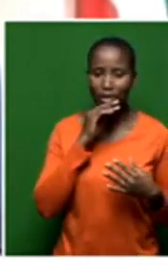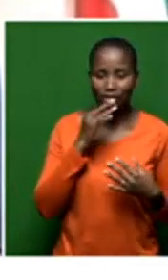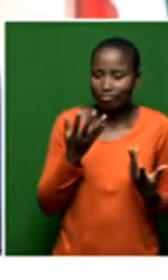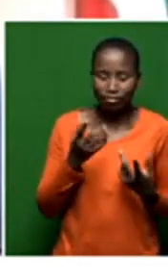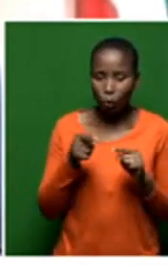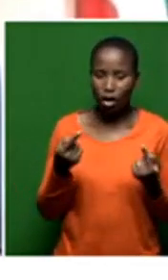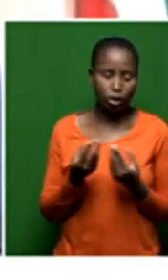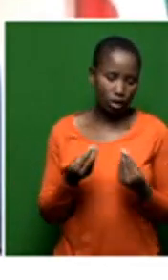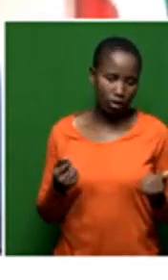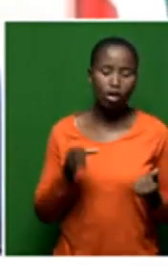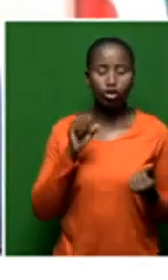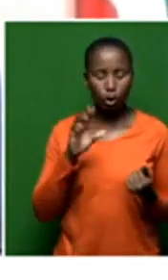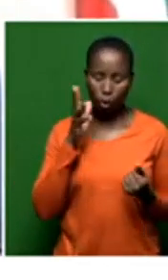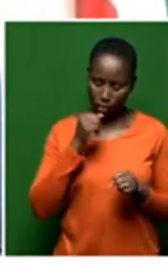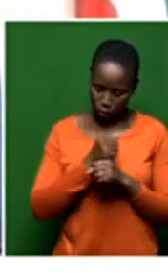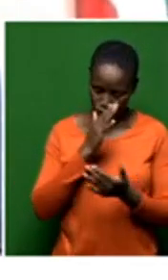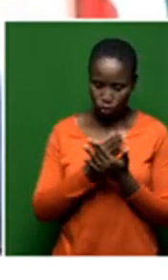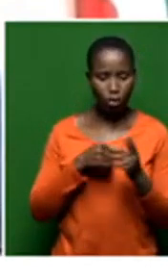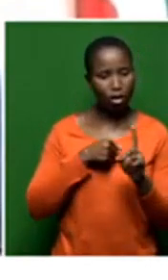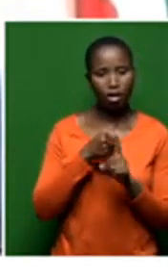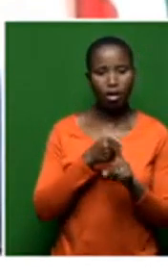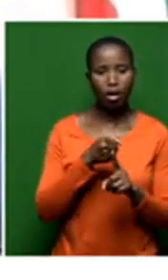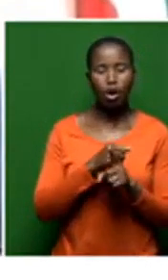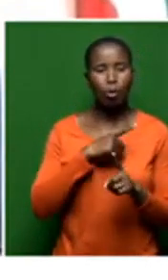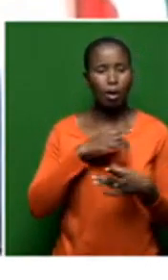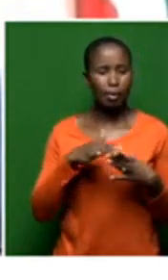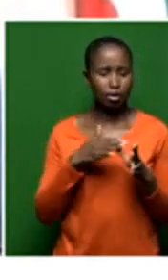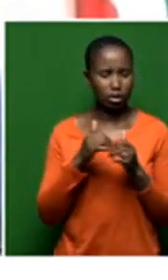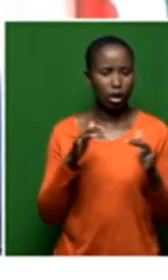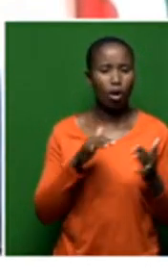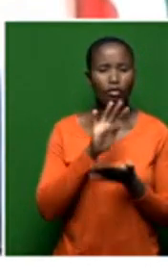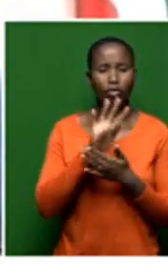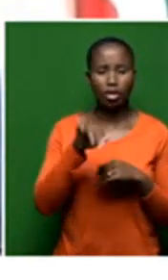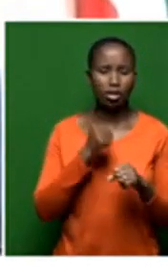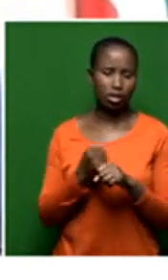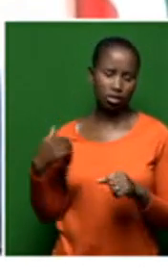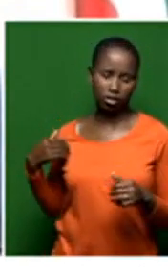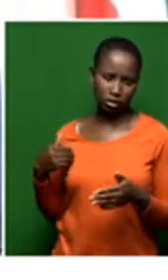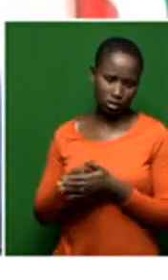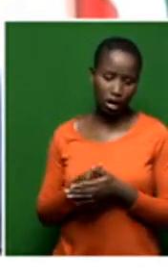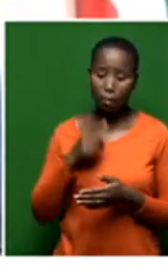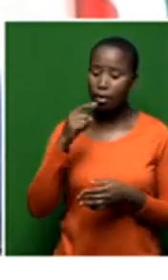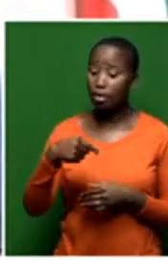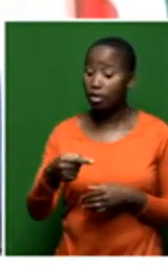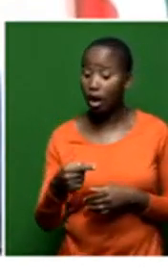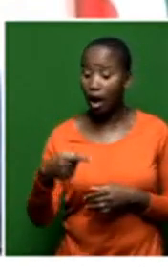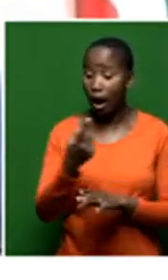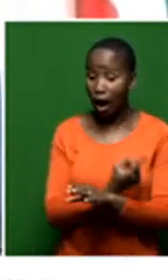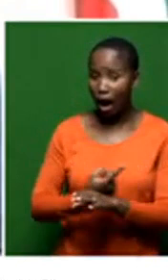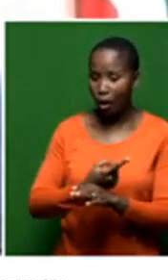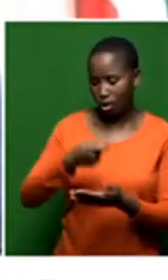to the very last day, it's been close to 15 years in the making. The fact that in the next hour, the auction is